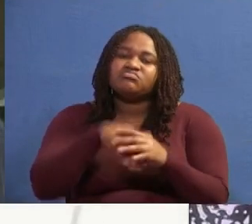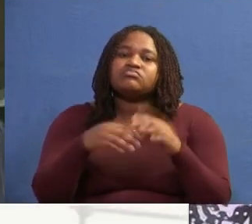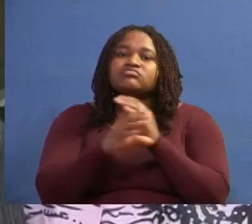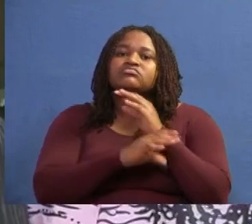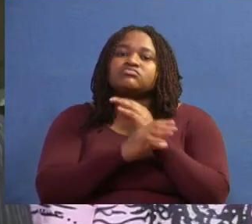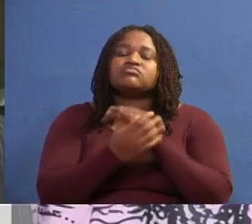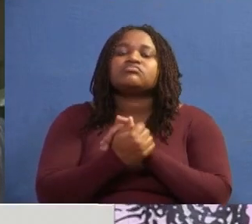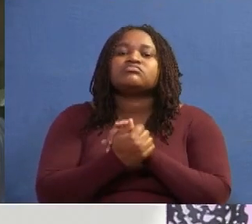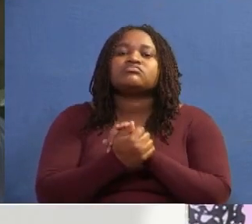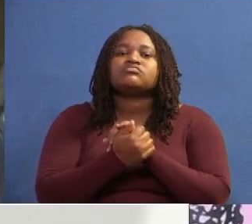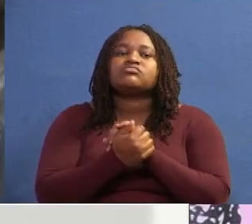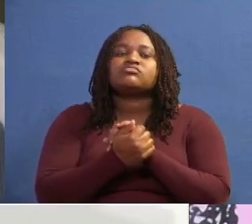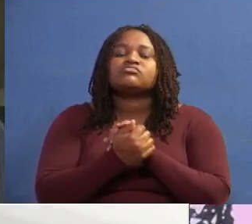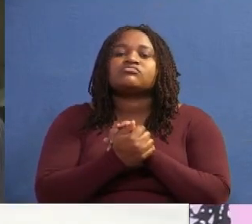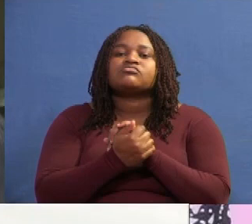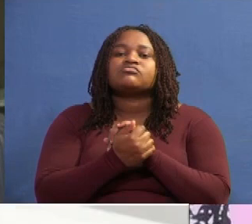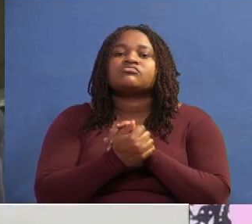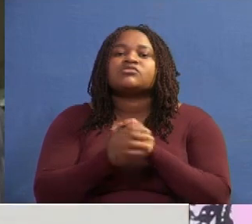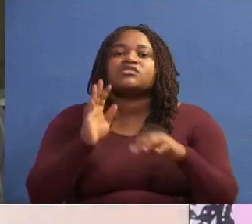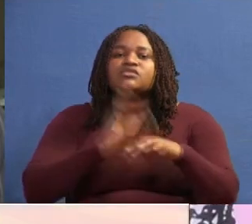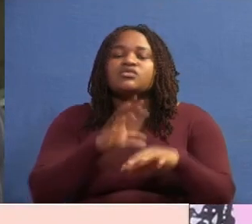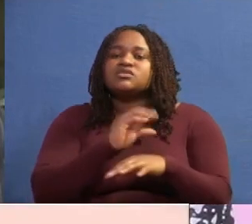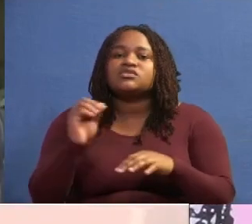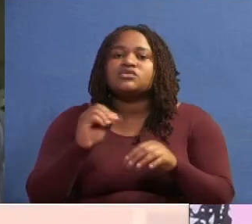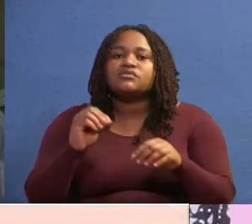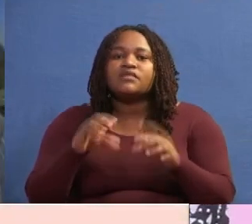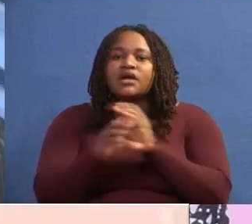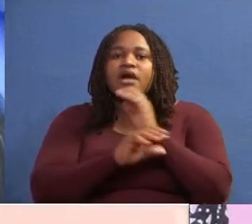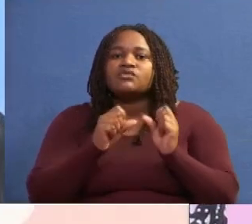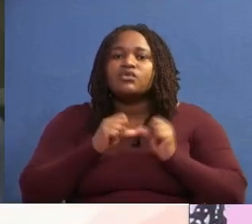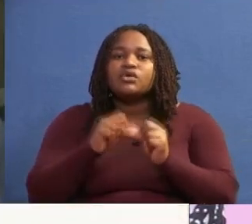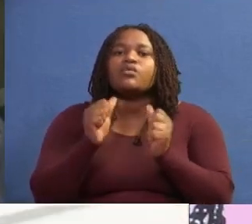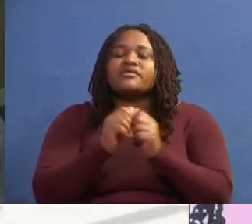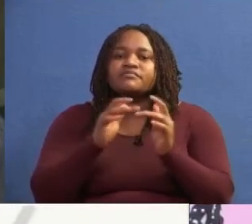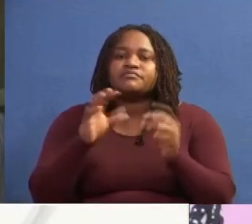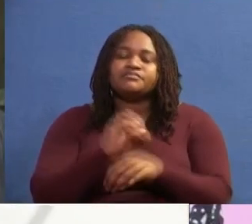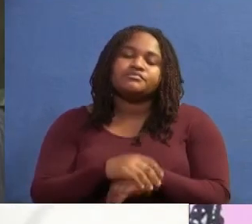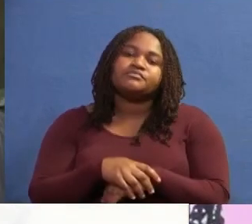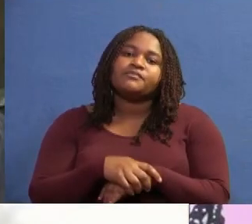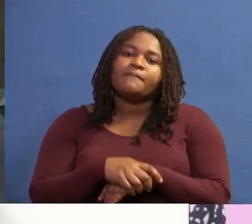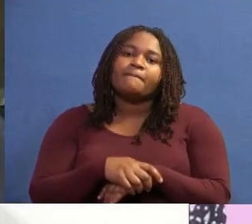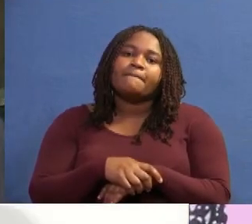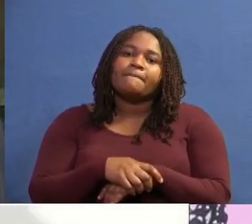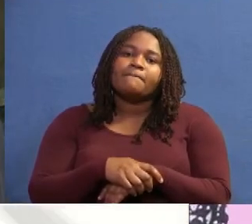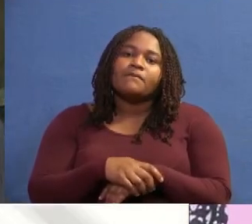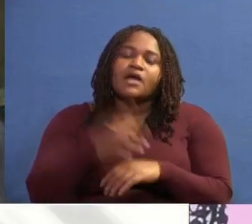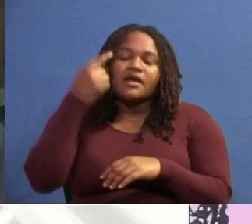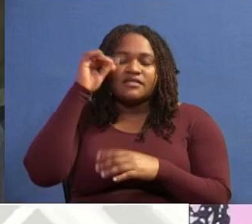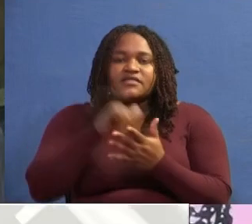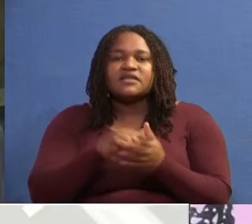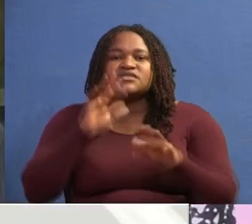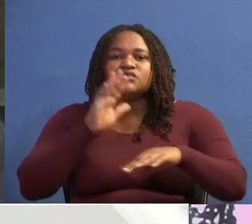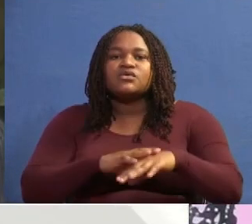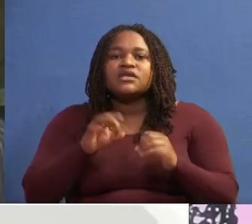Kenya. Na sio mzuri nchi kuendelea bila upinzani. Nafikiria ni